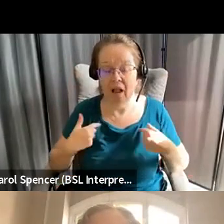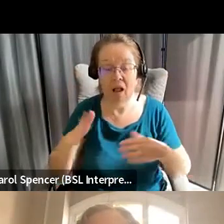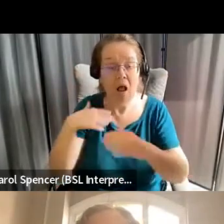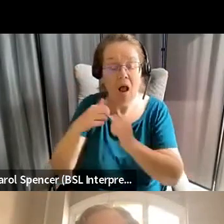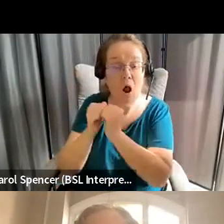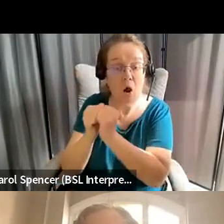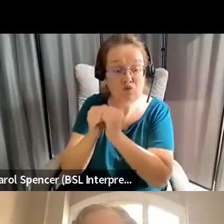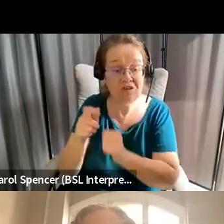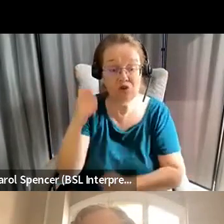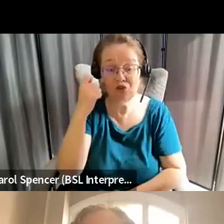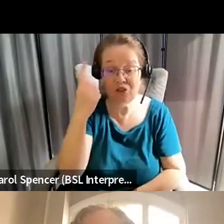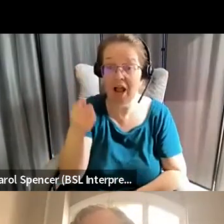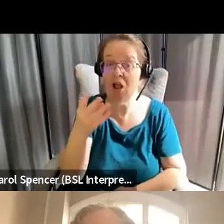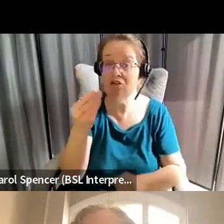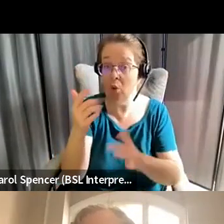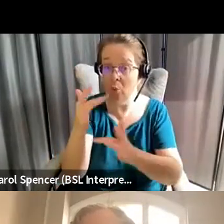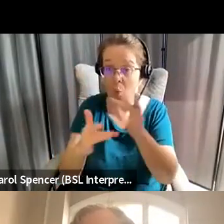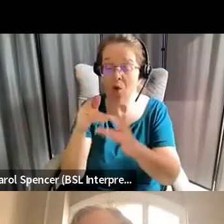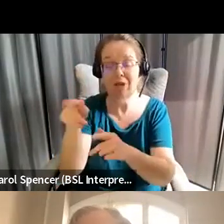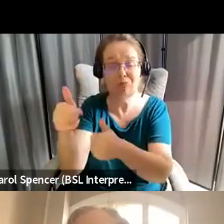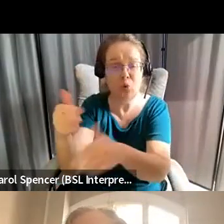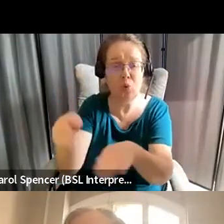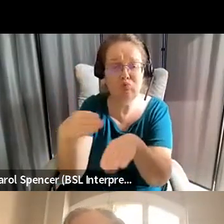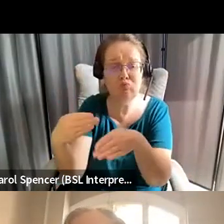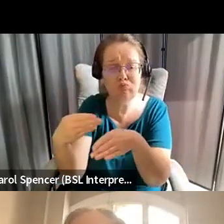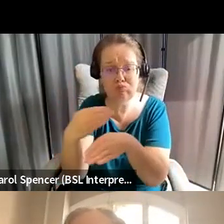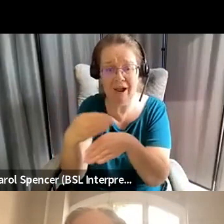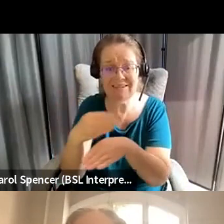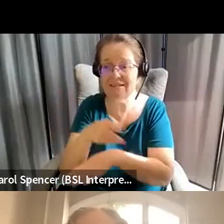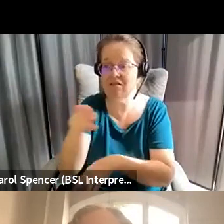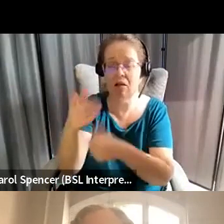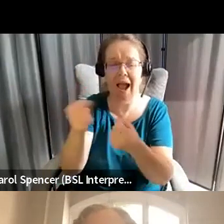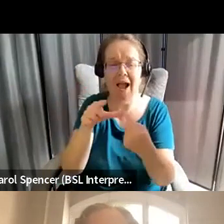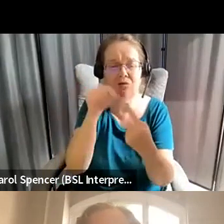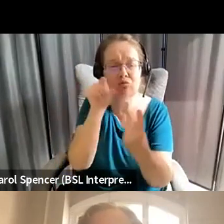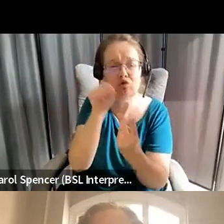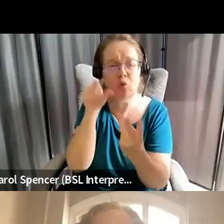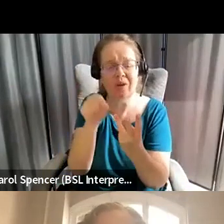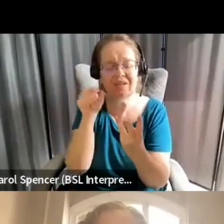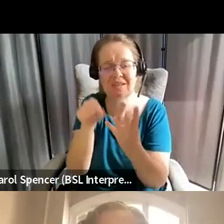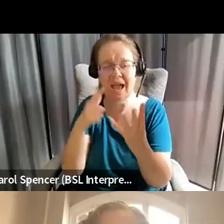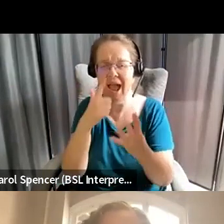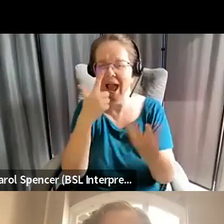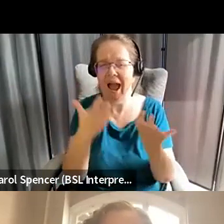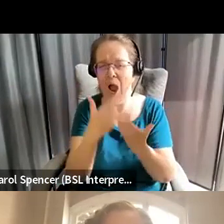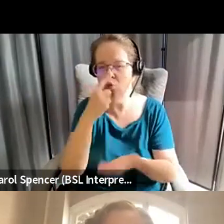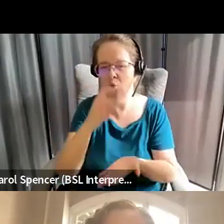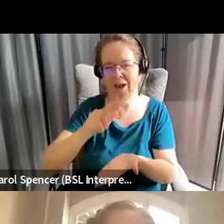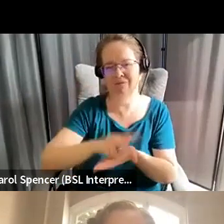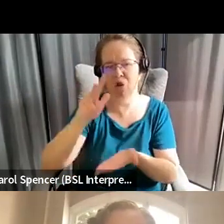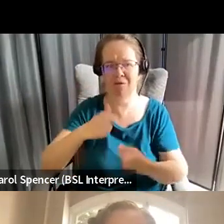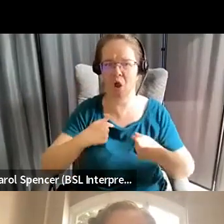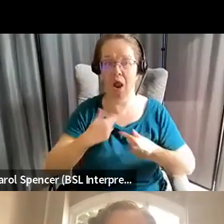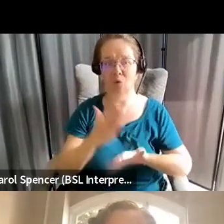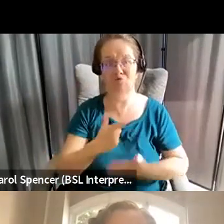appreciate, and I do like those websites who have the good practice is to have a multiple choices of how to verify you as a human, obviously.